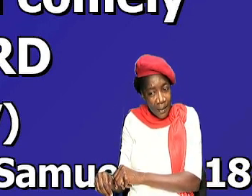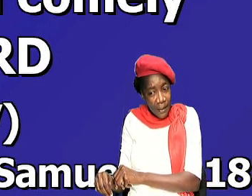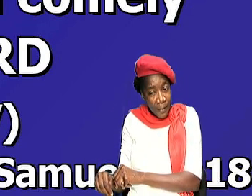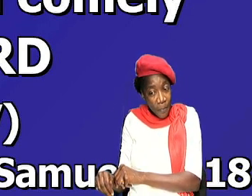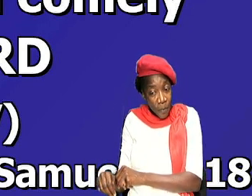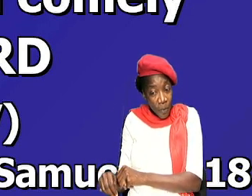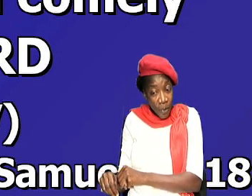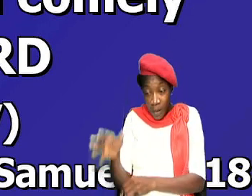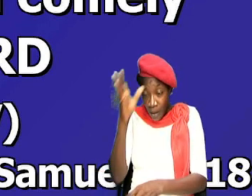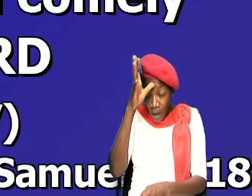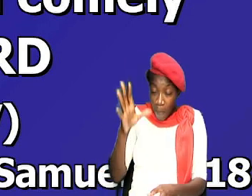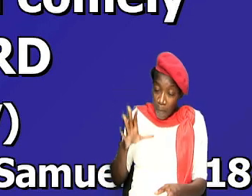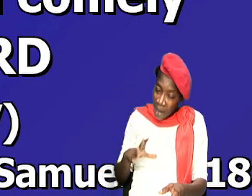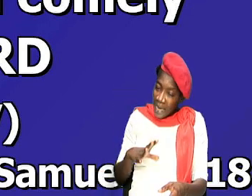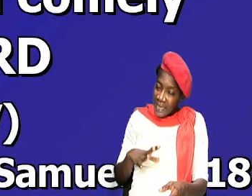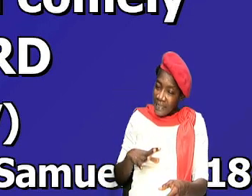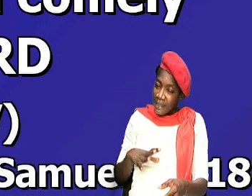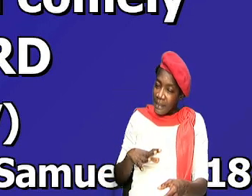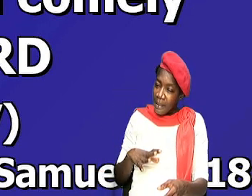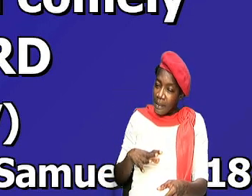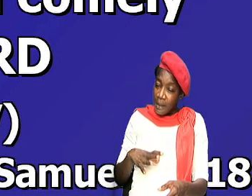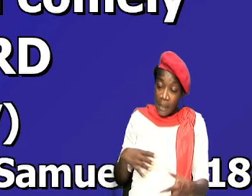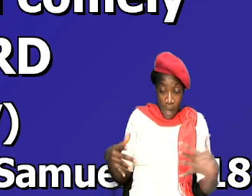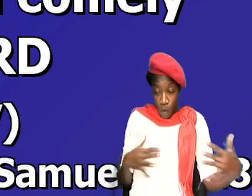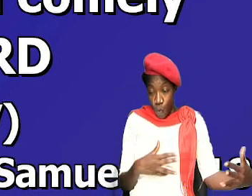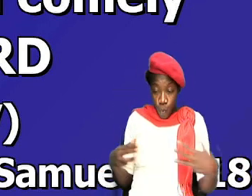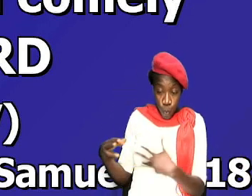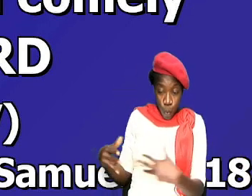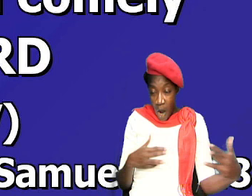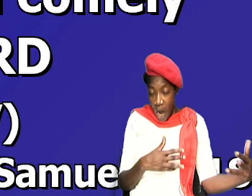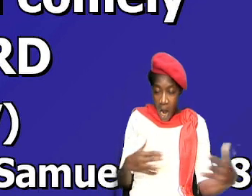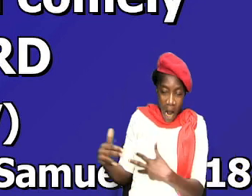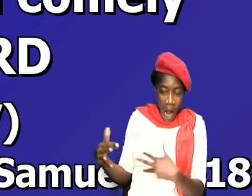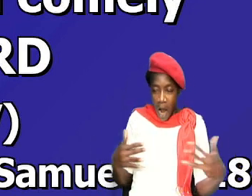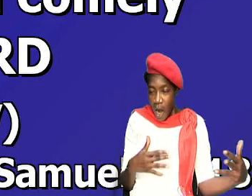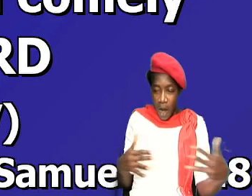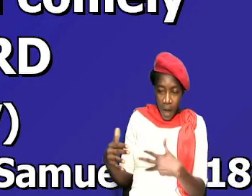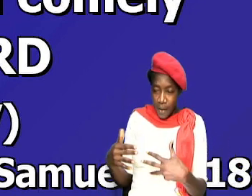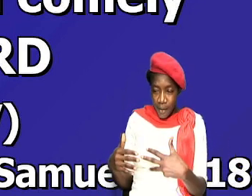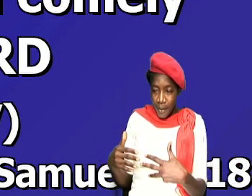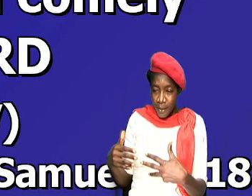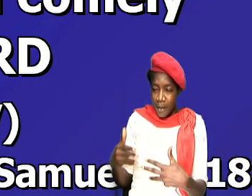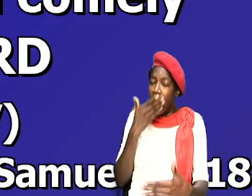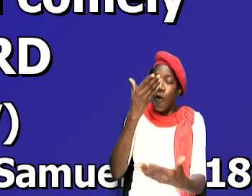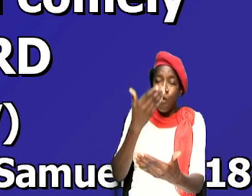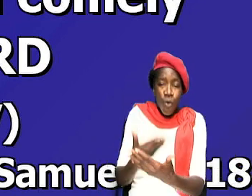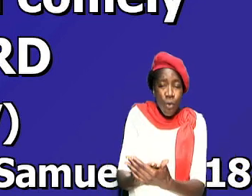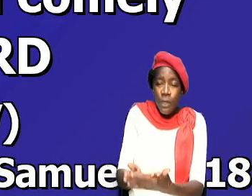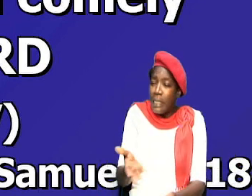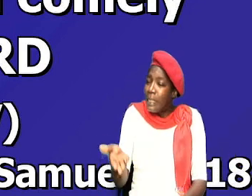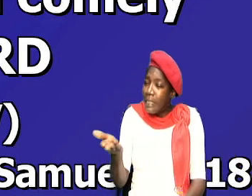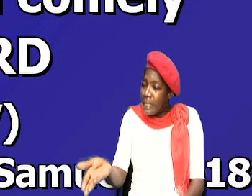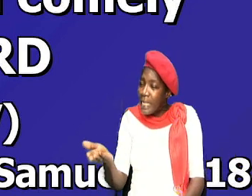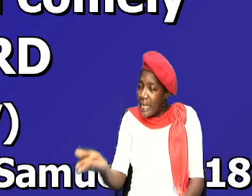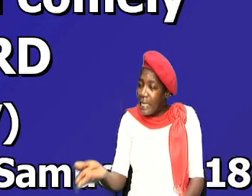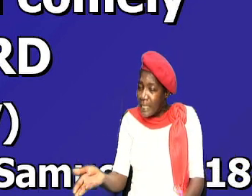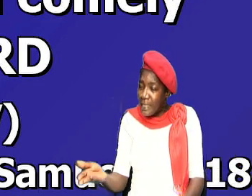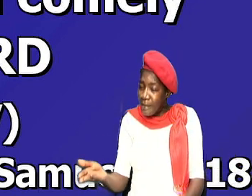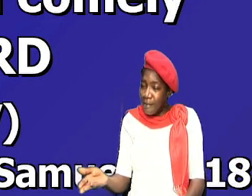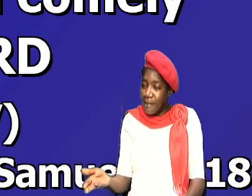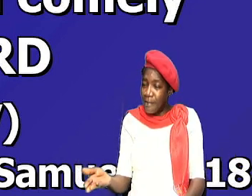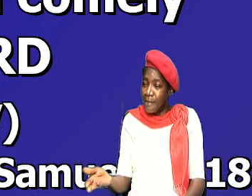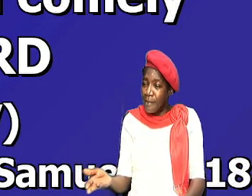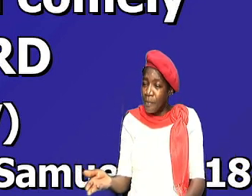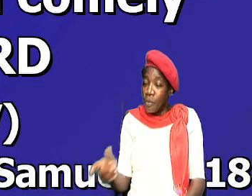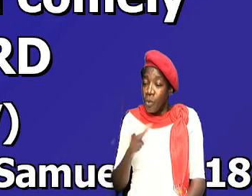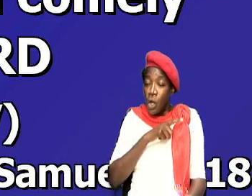man, and a man of war, and prudent in matters, and a comely person,